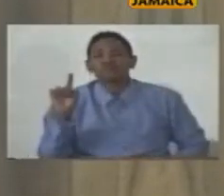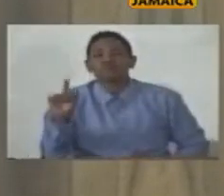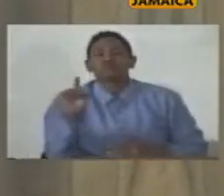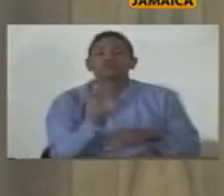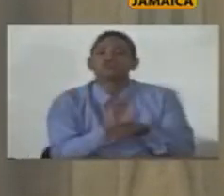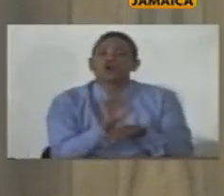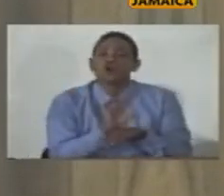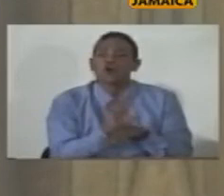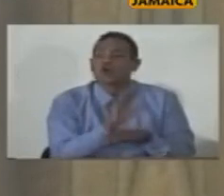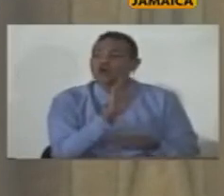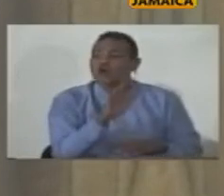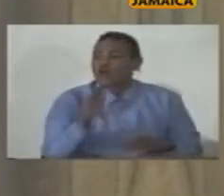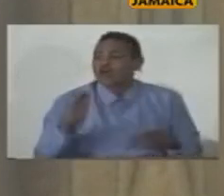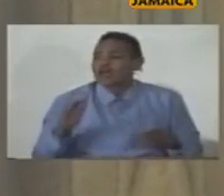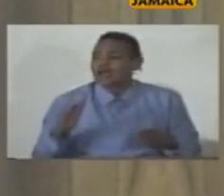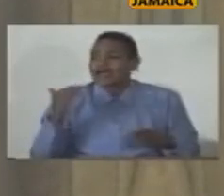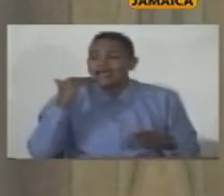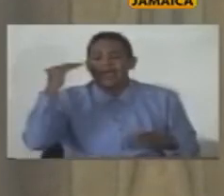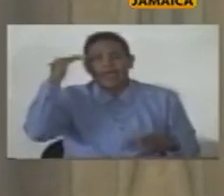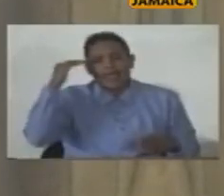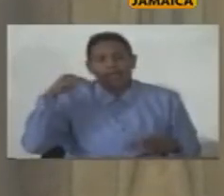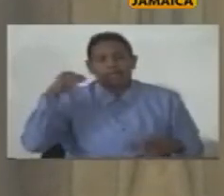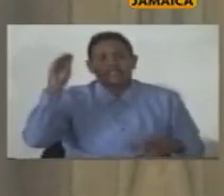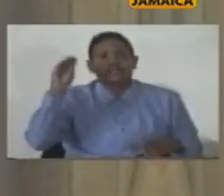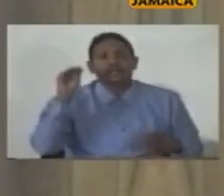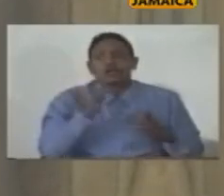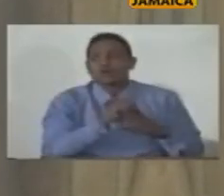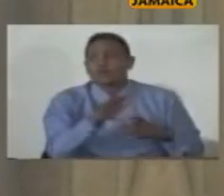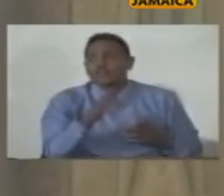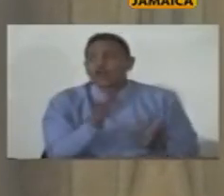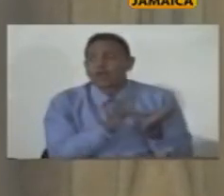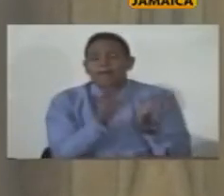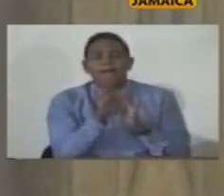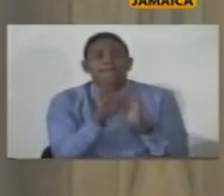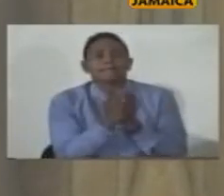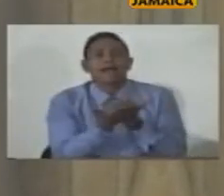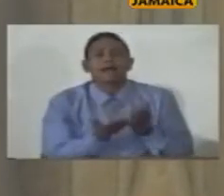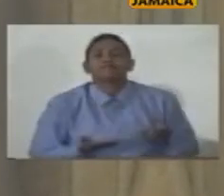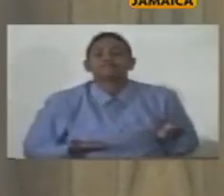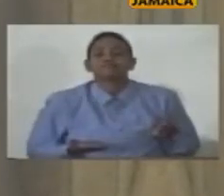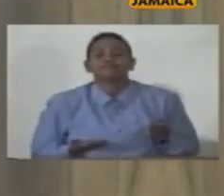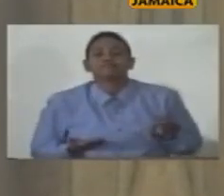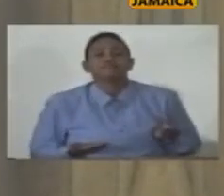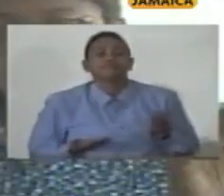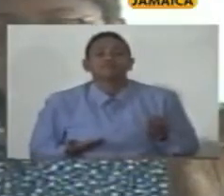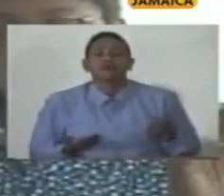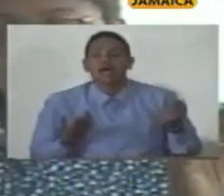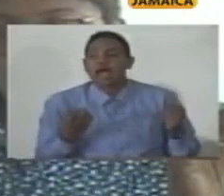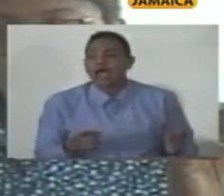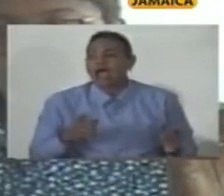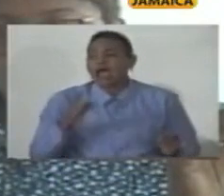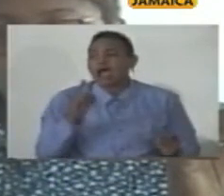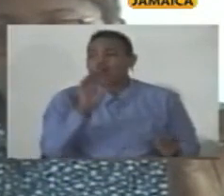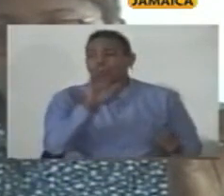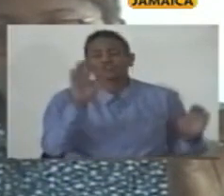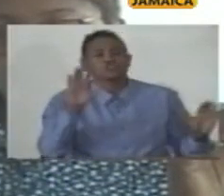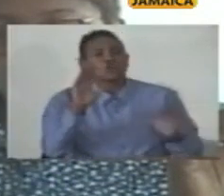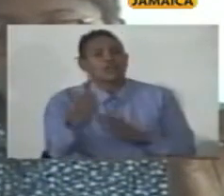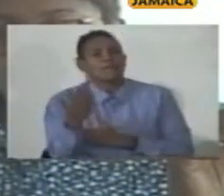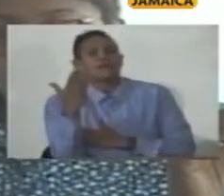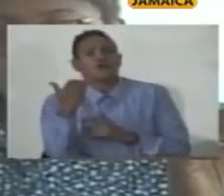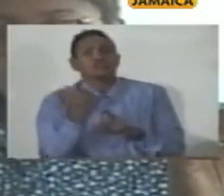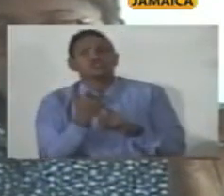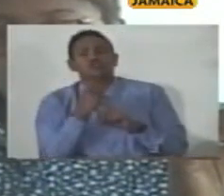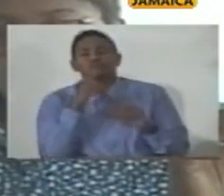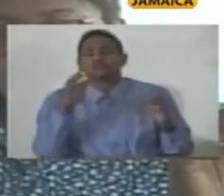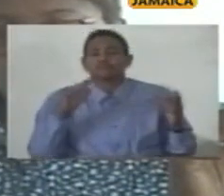her head held high with her Bible in her hand. Her Sunday morning, however, was